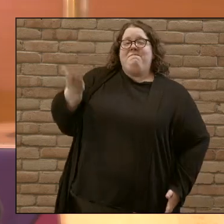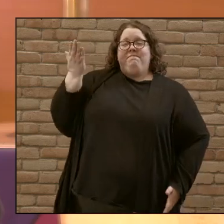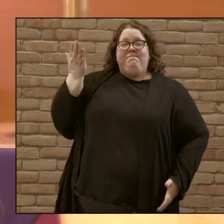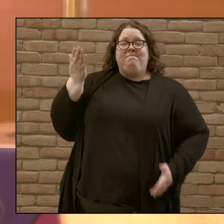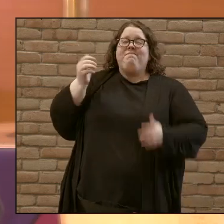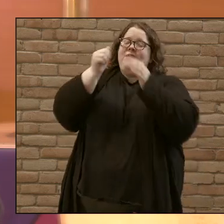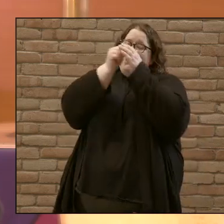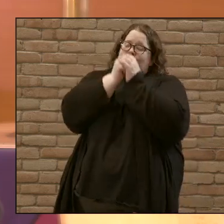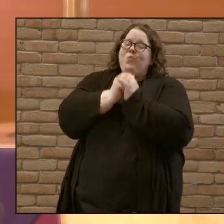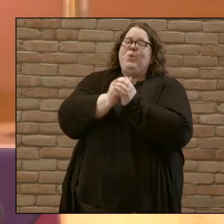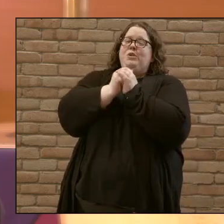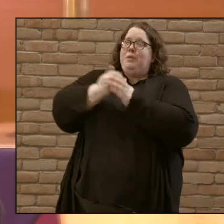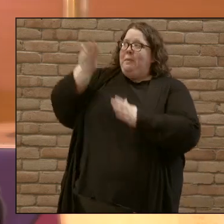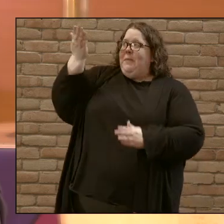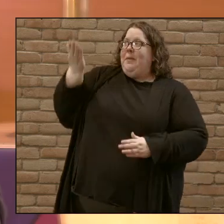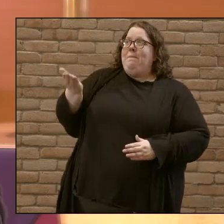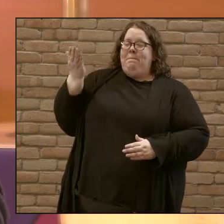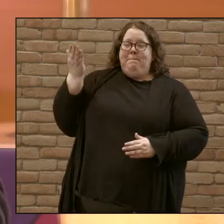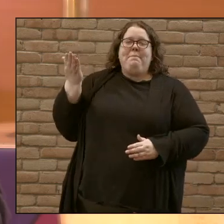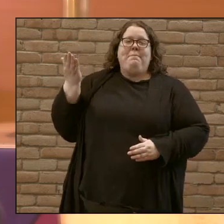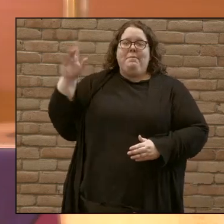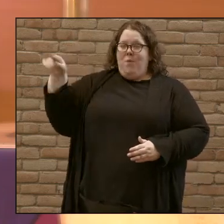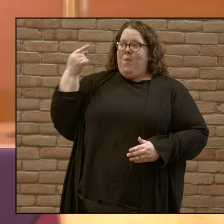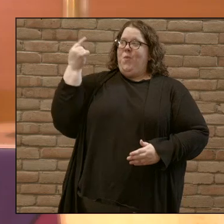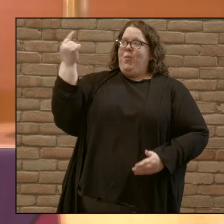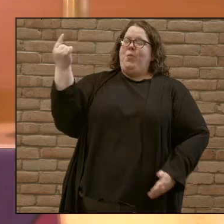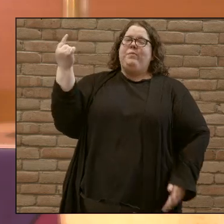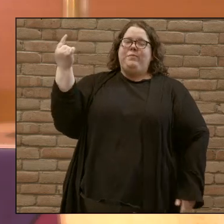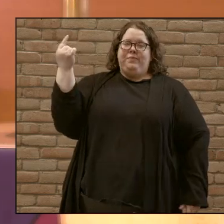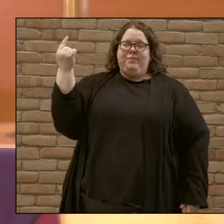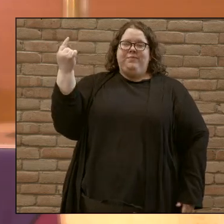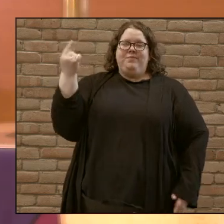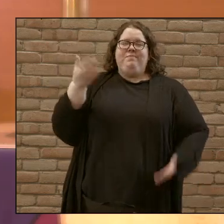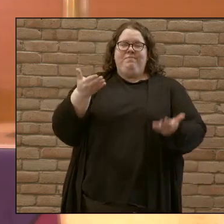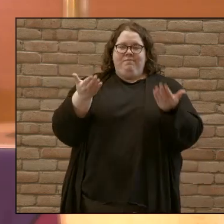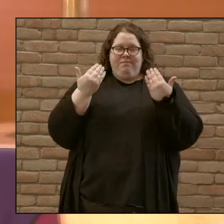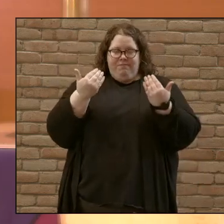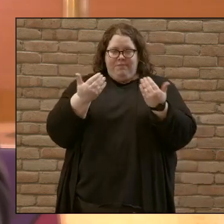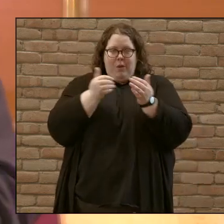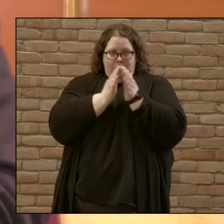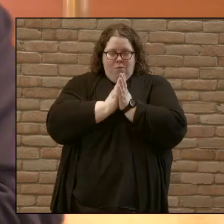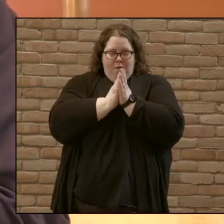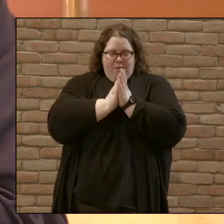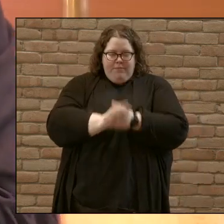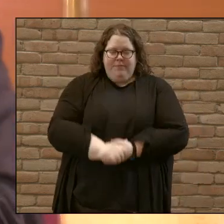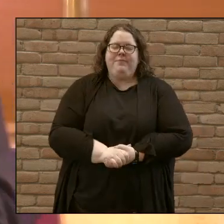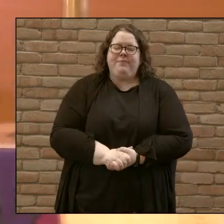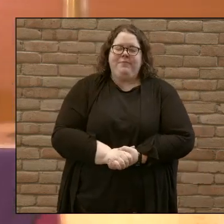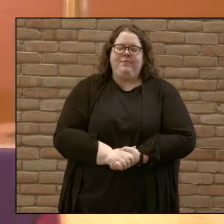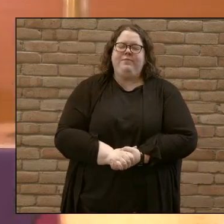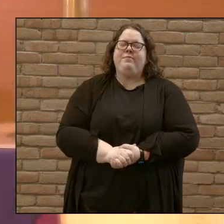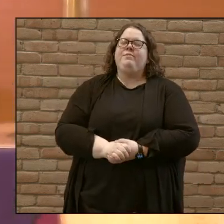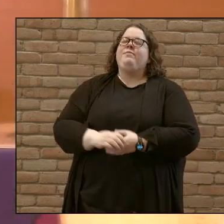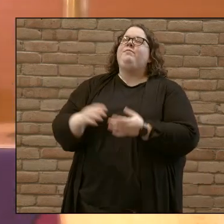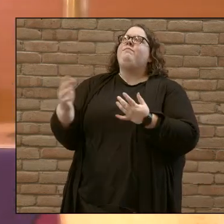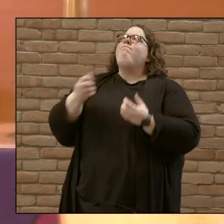to worship him and him alone. Let's pray. Almighty God, thank you